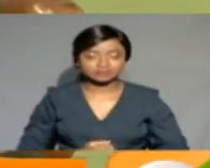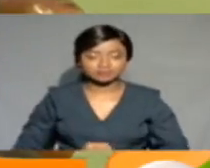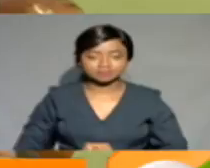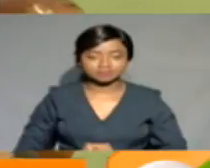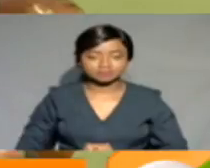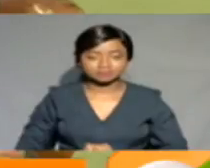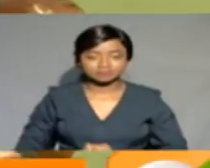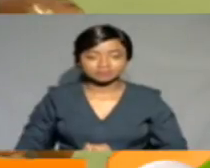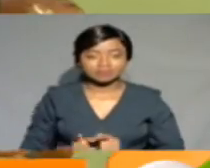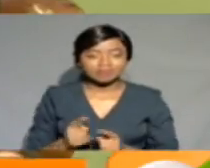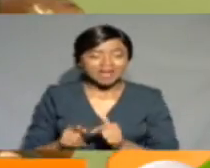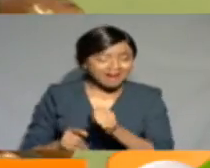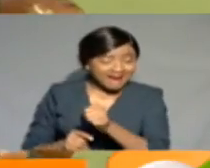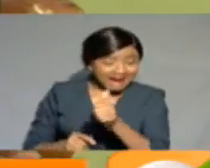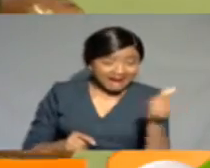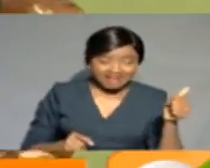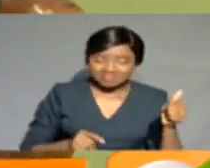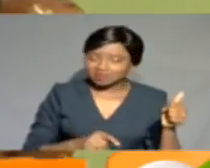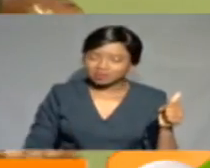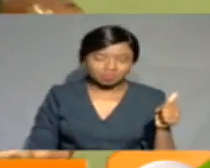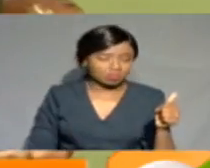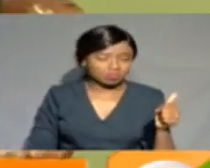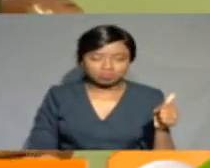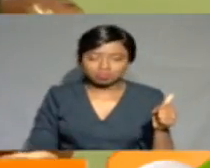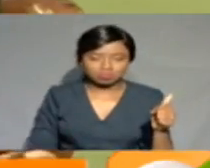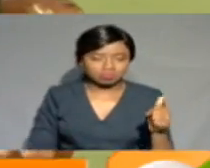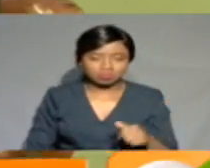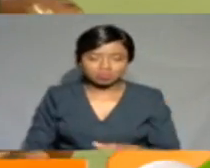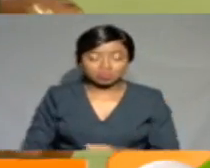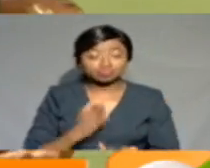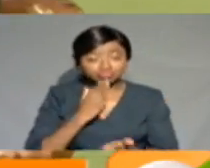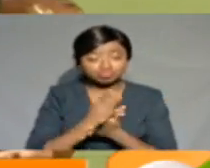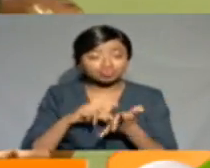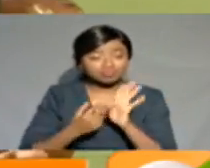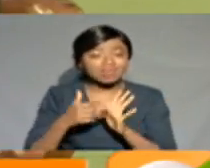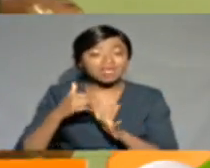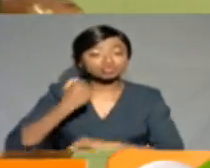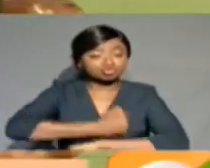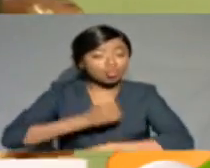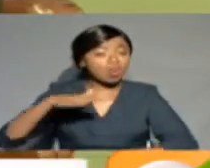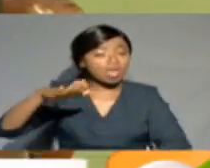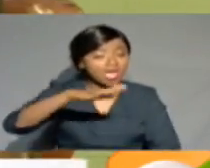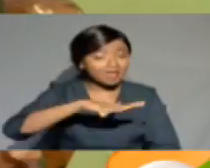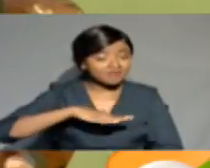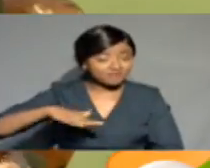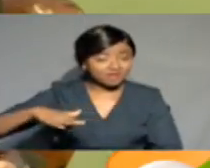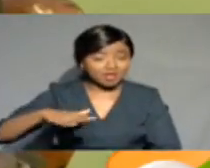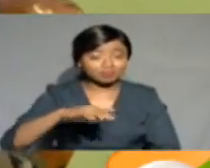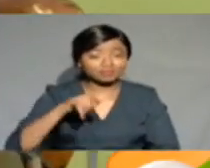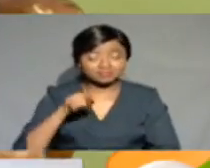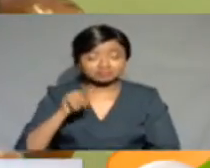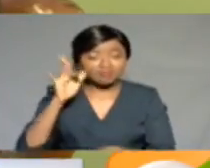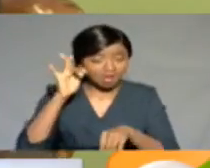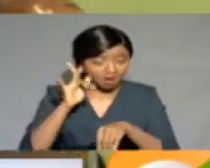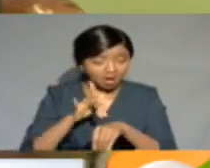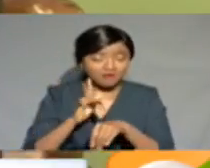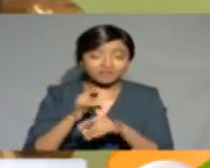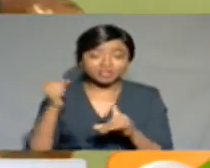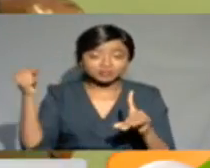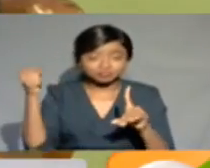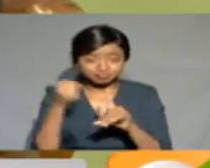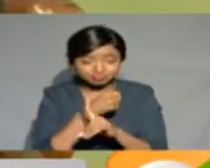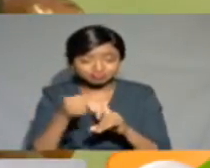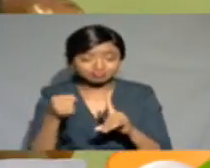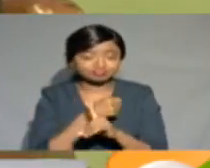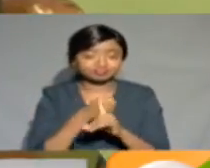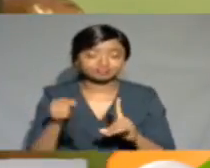are school environments that influence bullying or have an effect on bullying or the